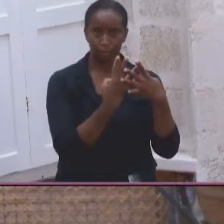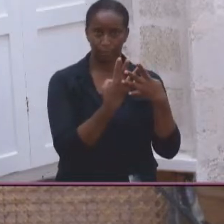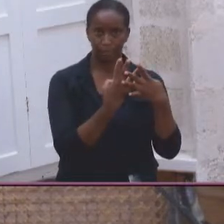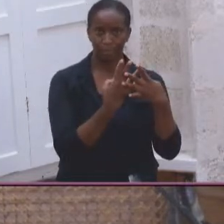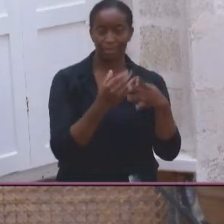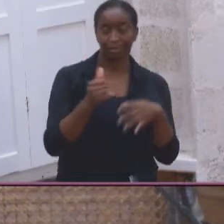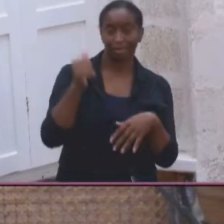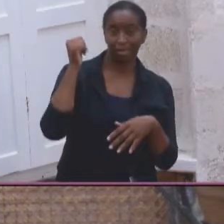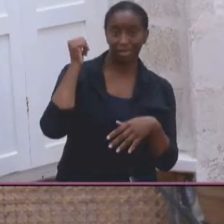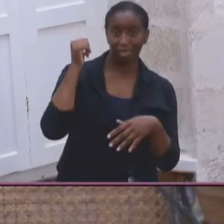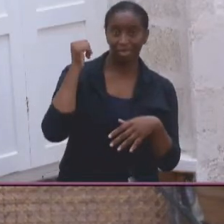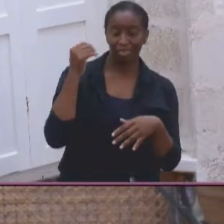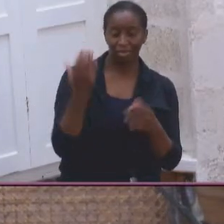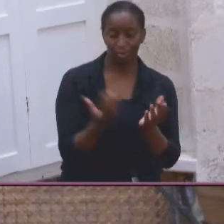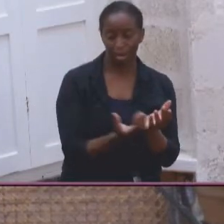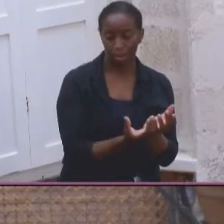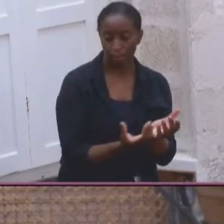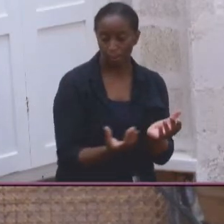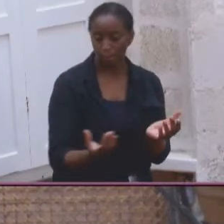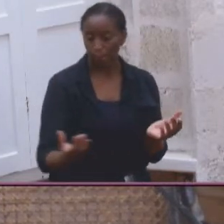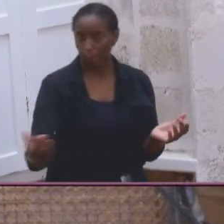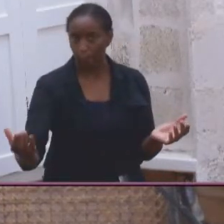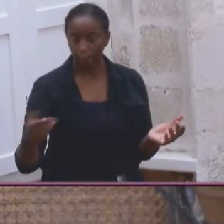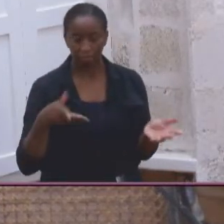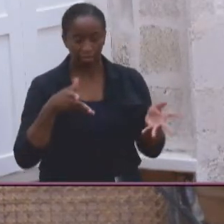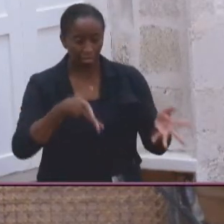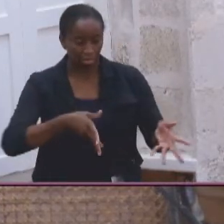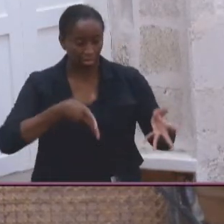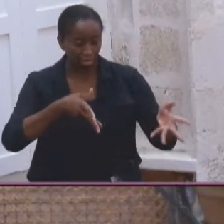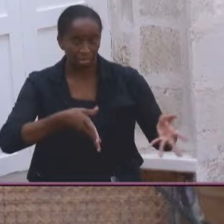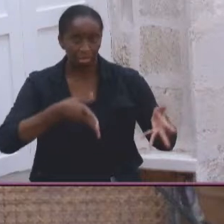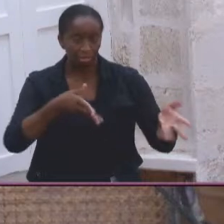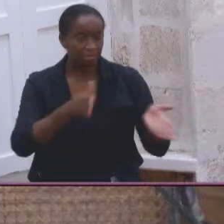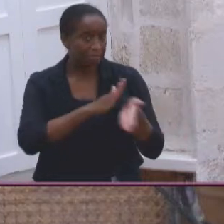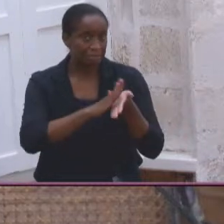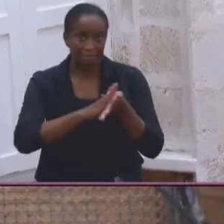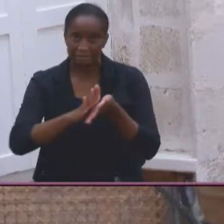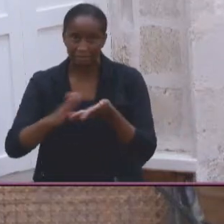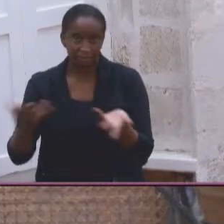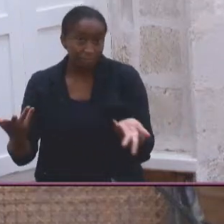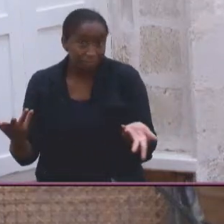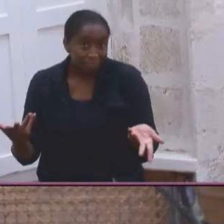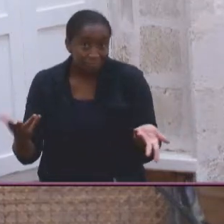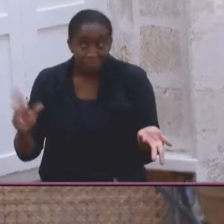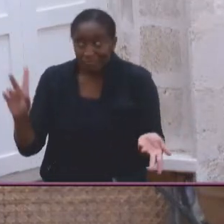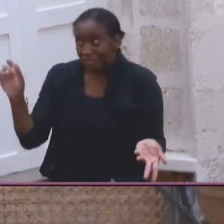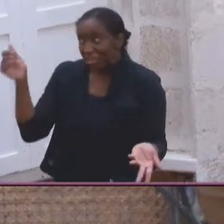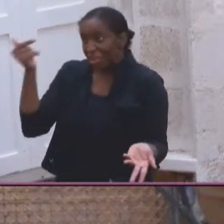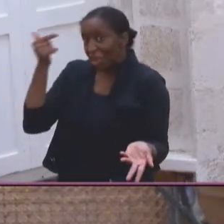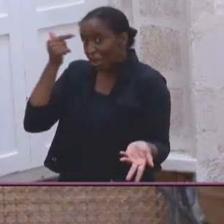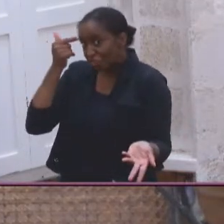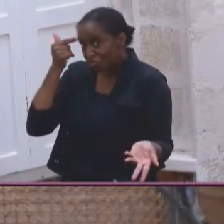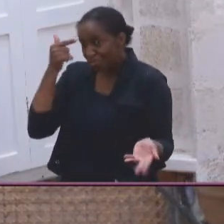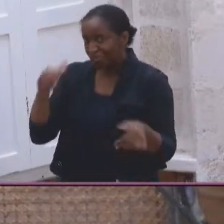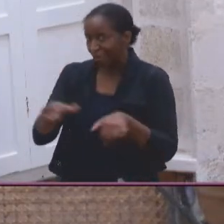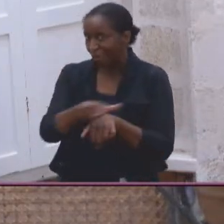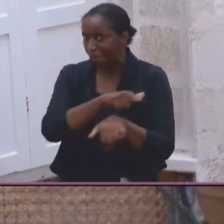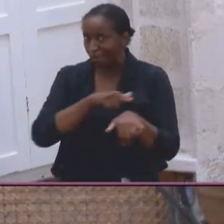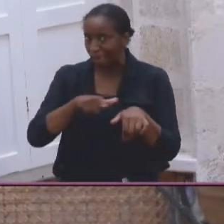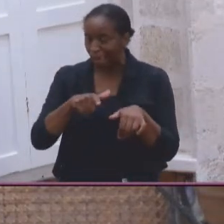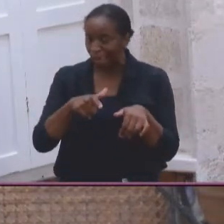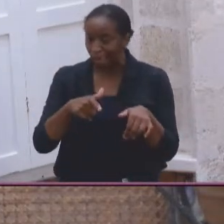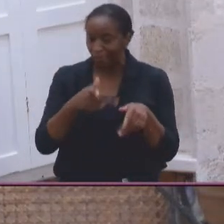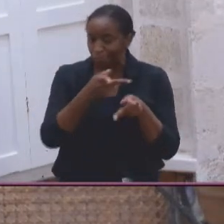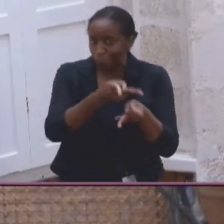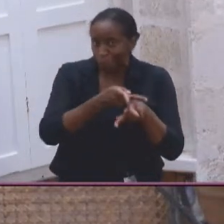Nothing is done with it. So the government is really the chief culprit in this, and will really be the